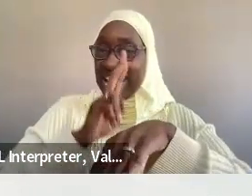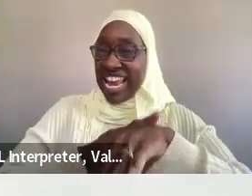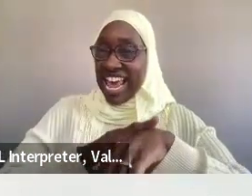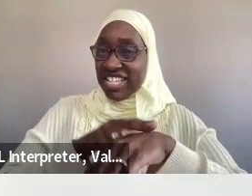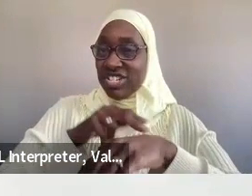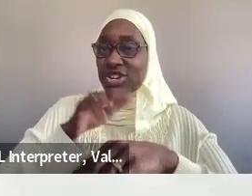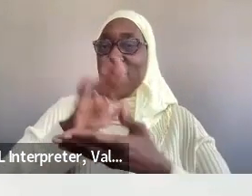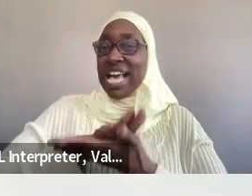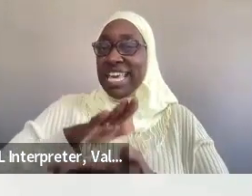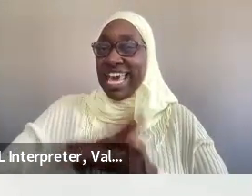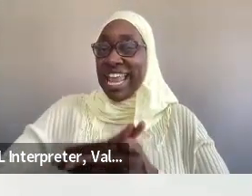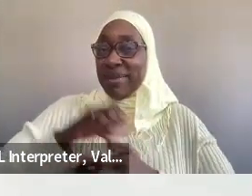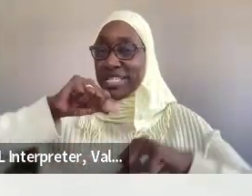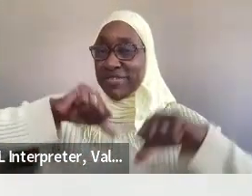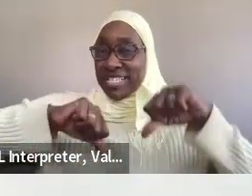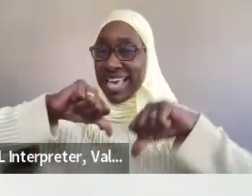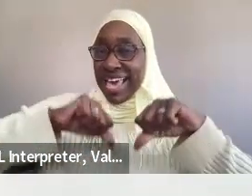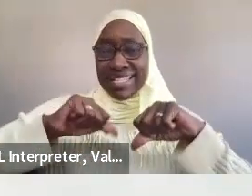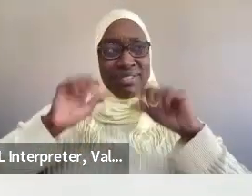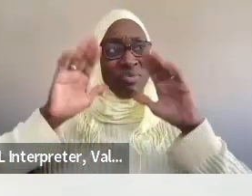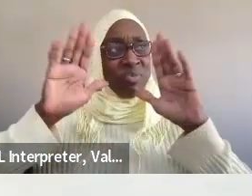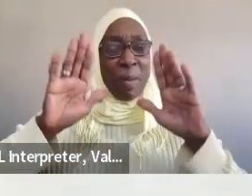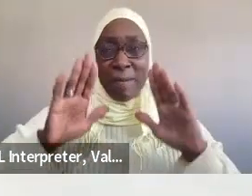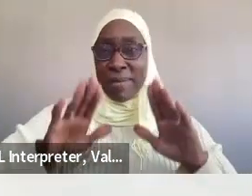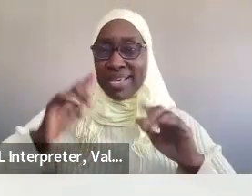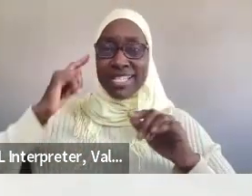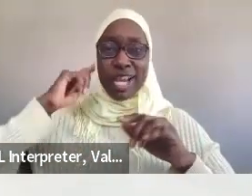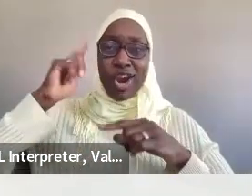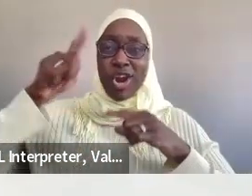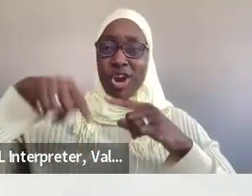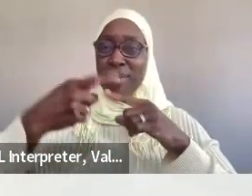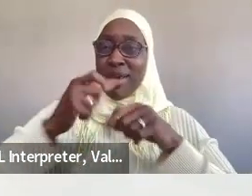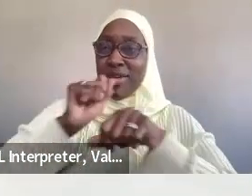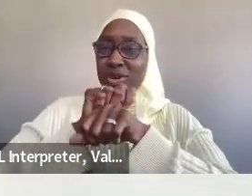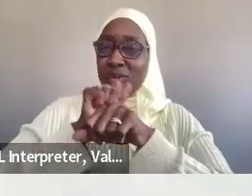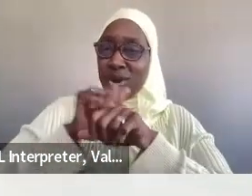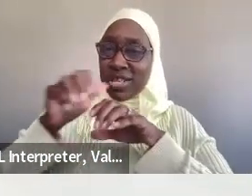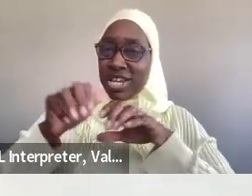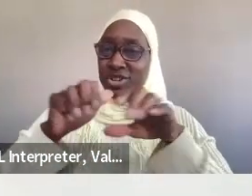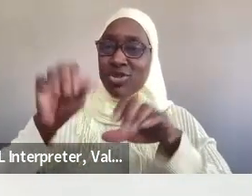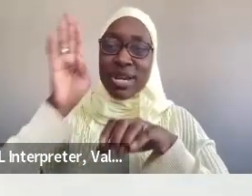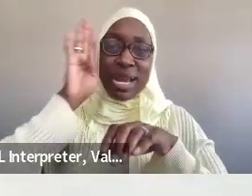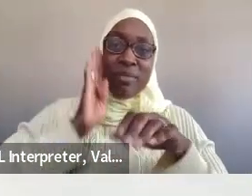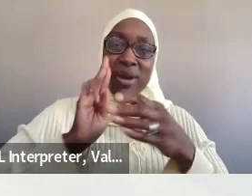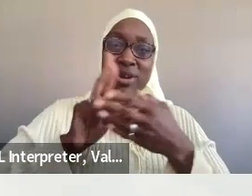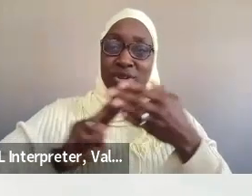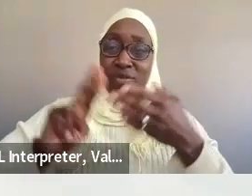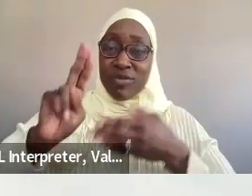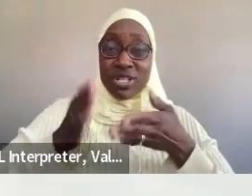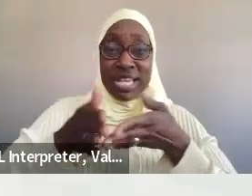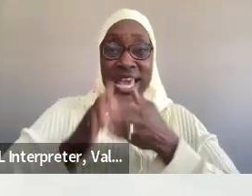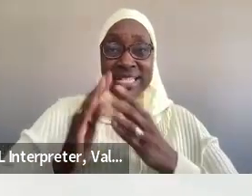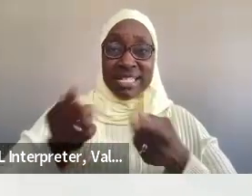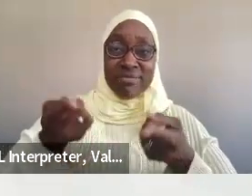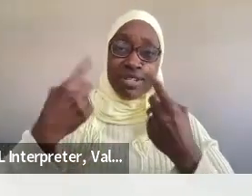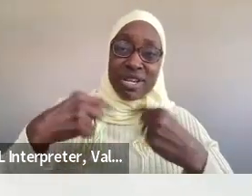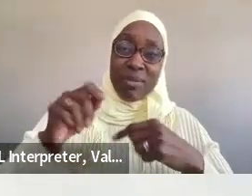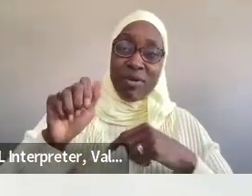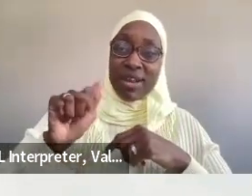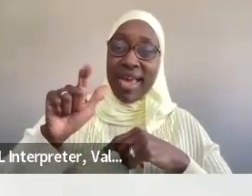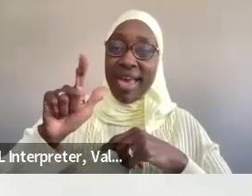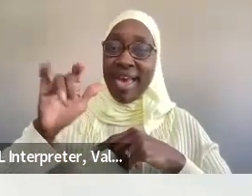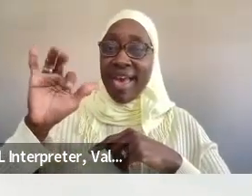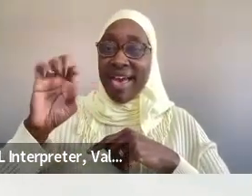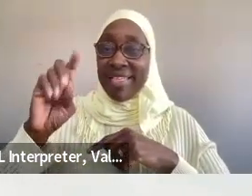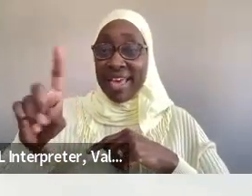amazing, and I heard all about the work that they're doing at Brown University, and I was like, you should come over to Allied. So I just want to welcome everybody. For anybody